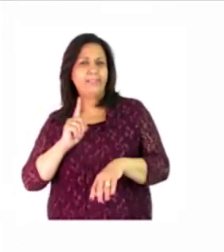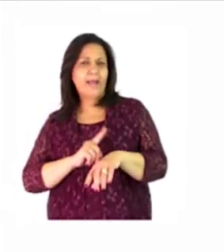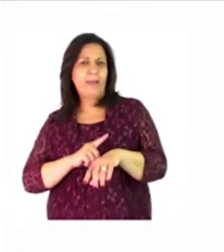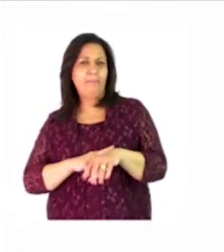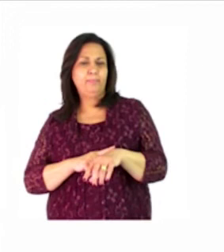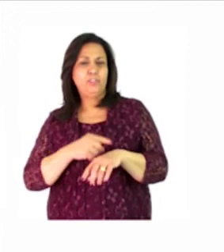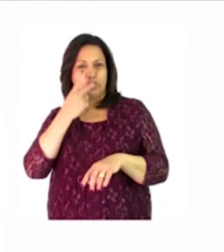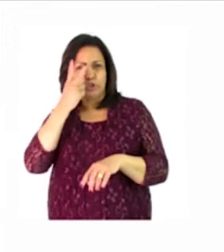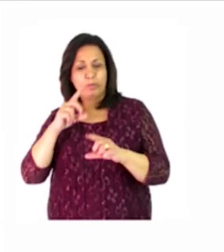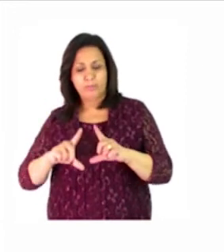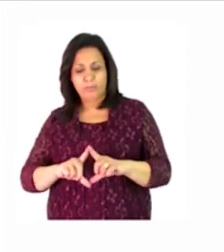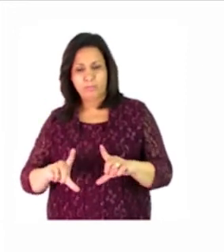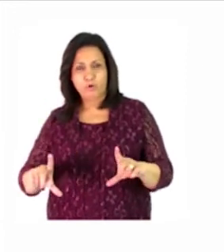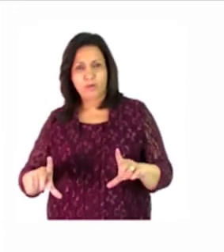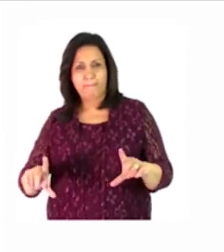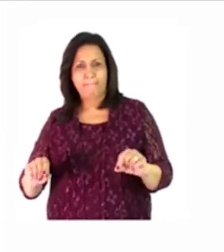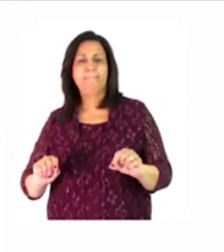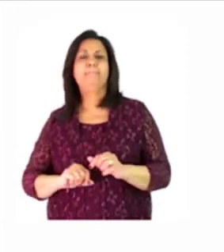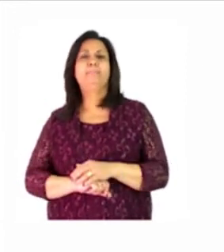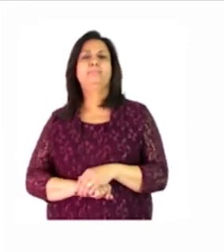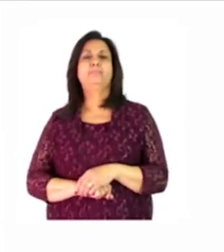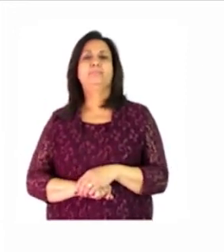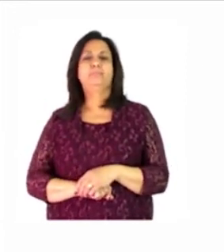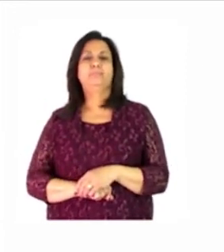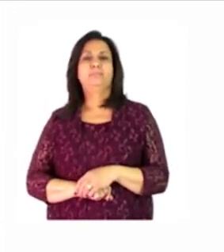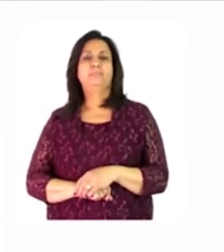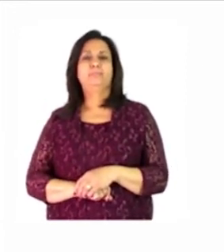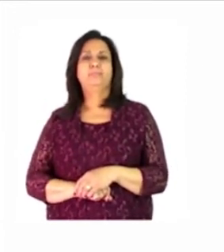at the bottom of the worksheet. Let's do our